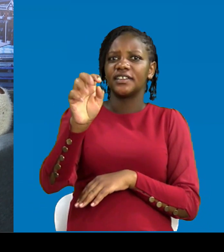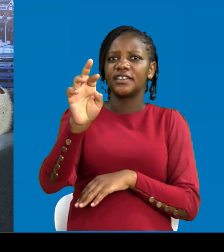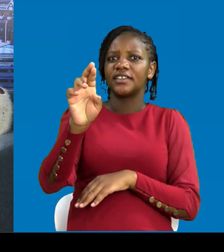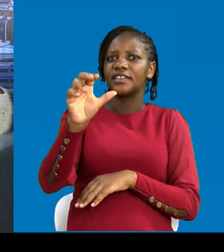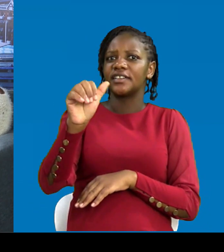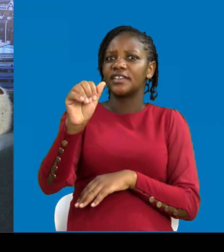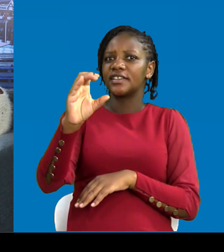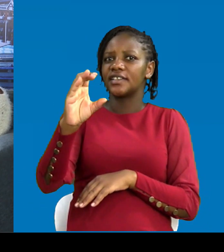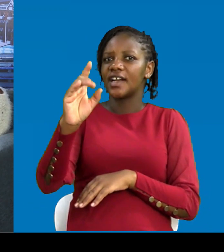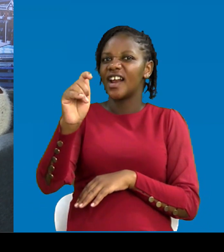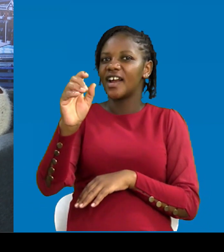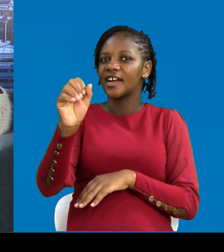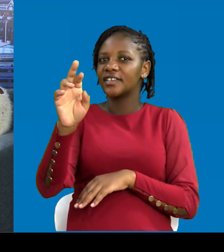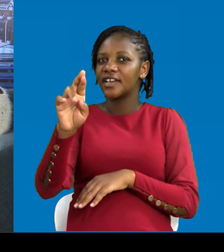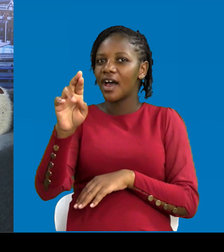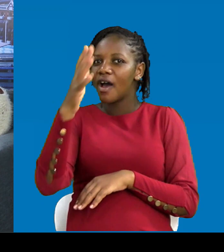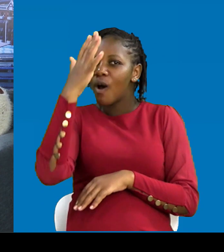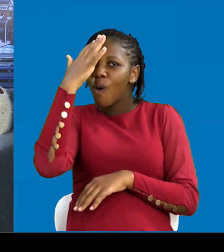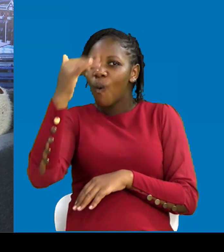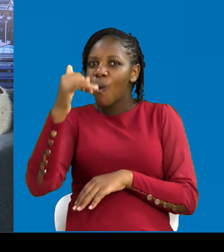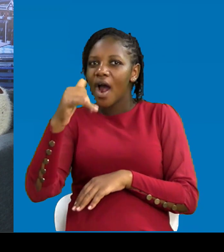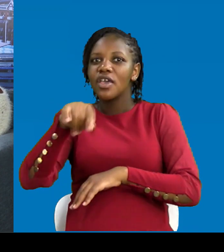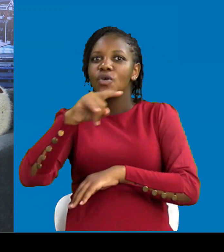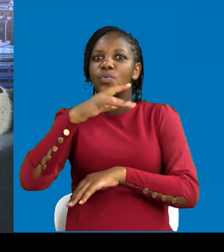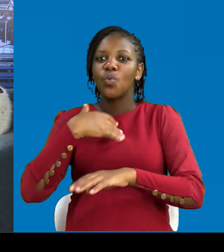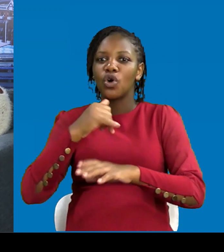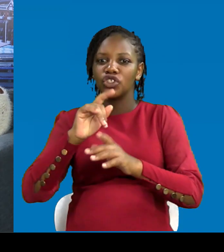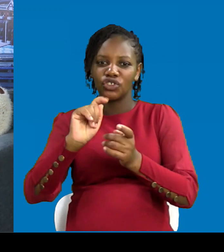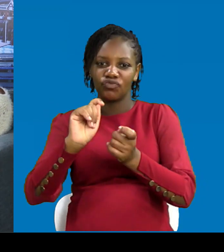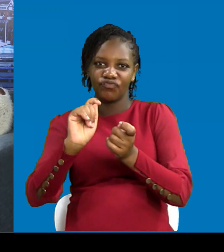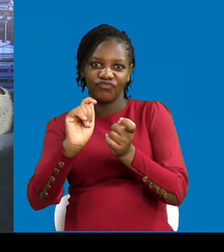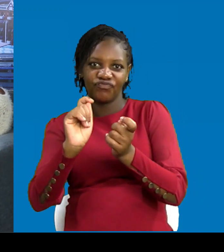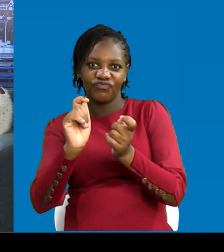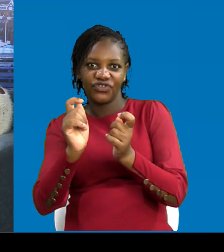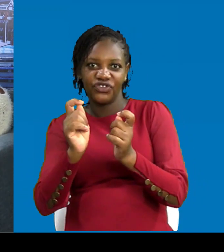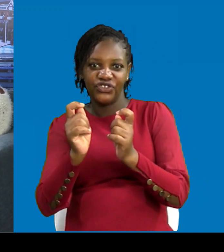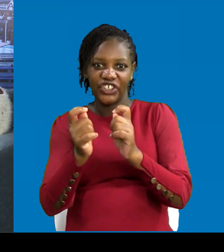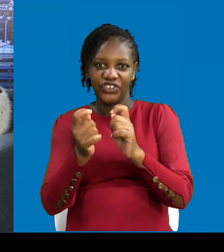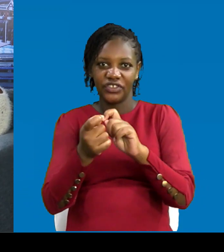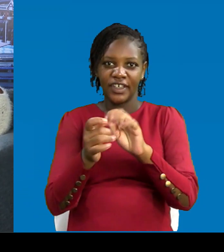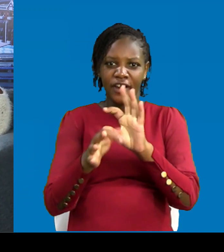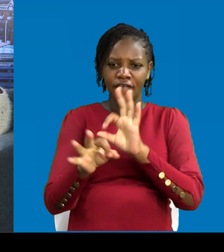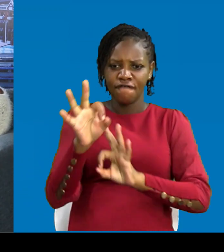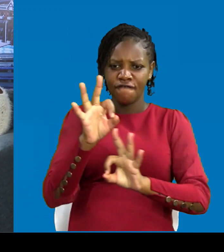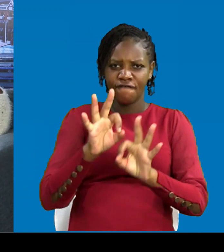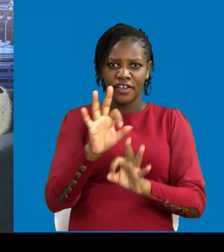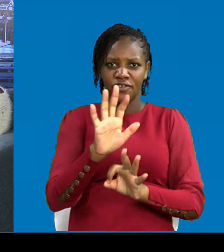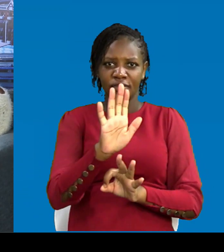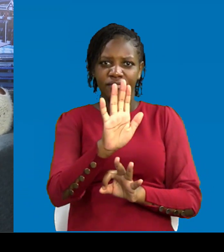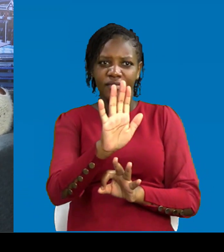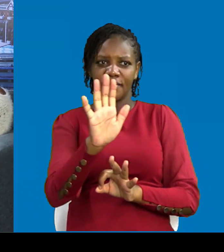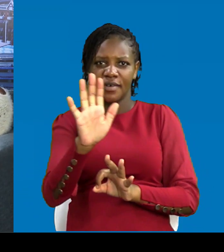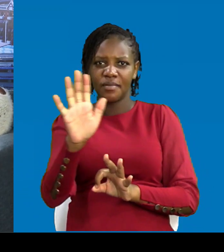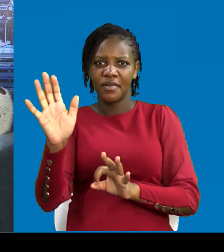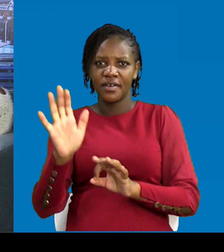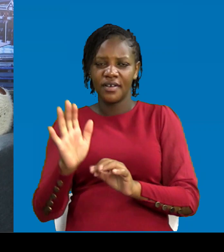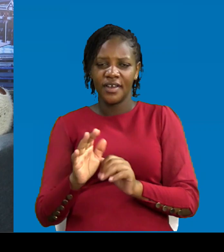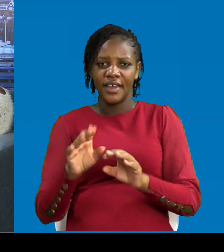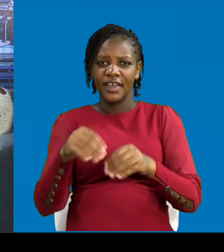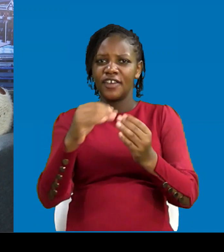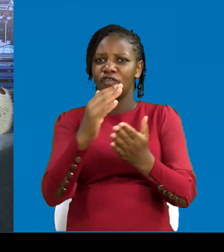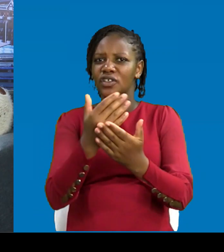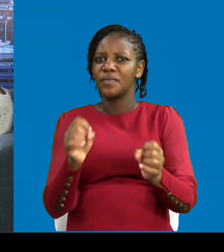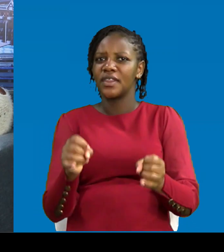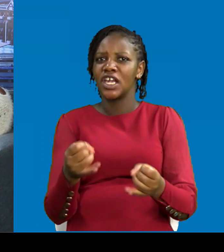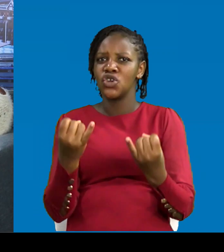looked. We want to bring out a different side of you that you're also not used to. So